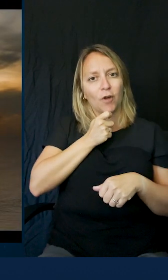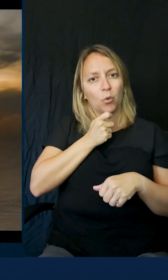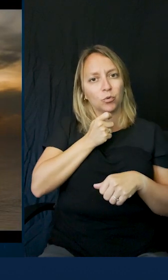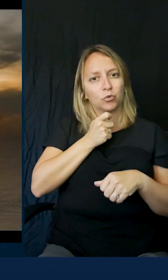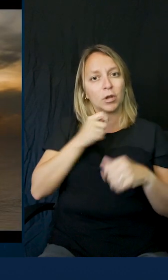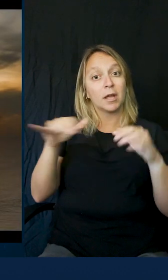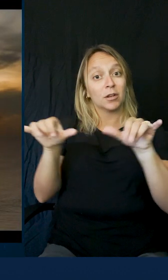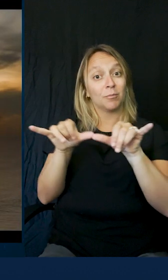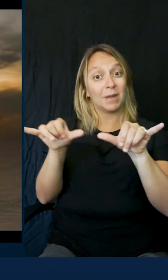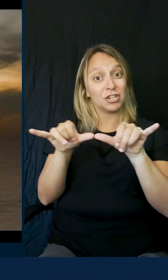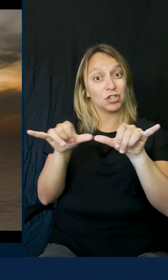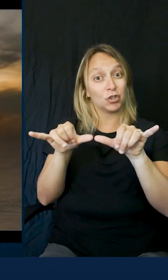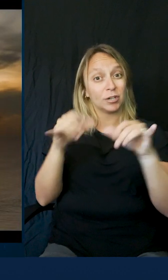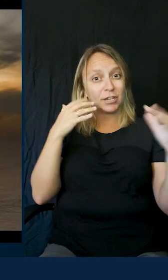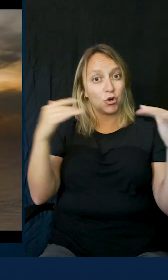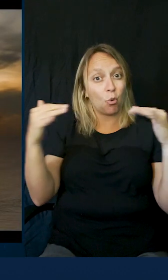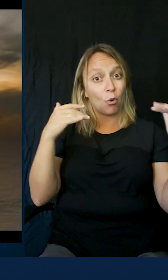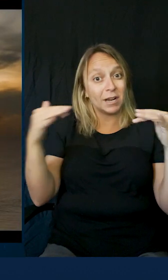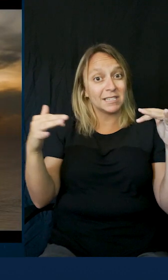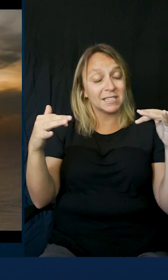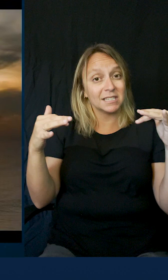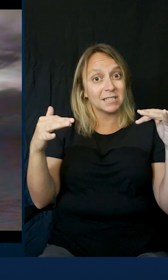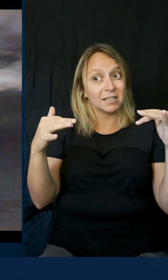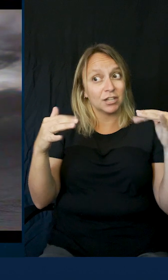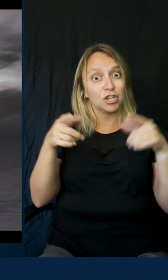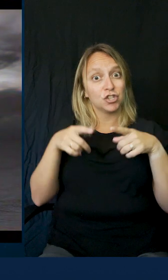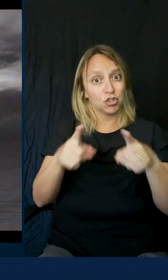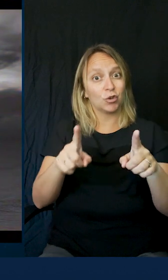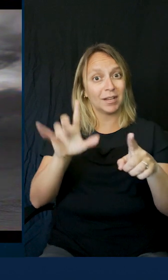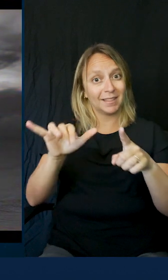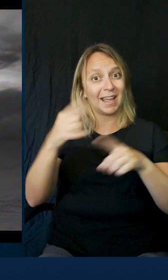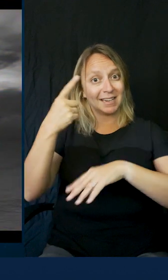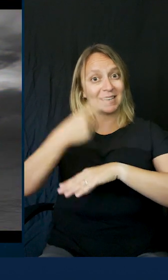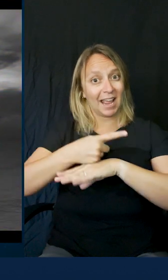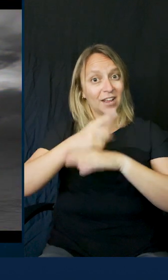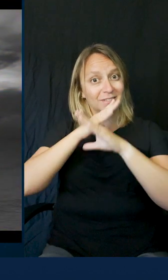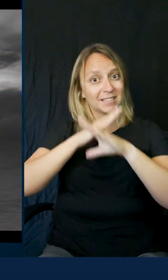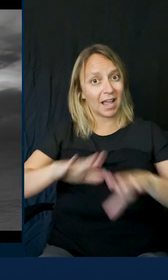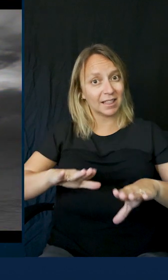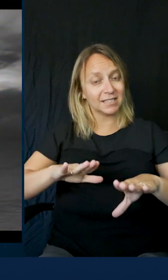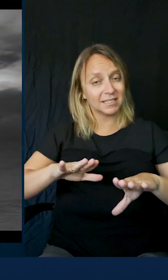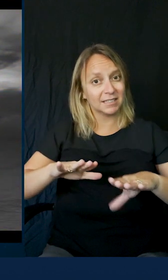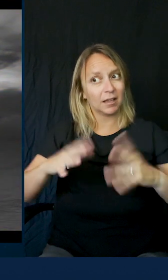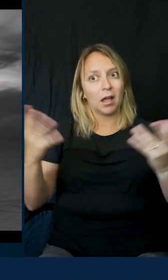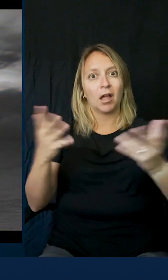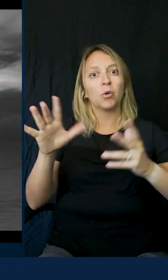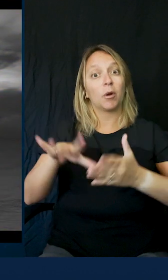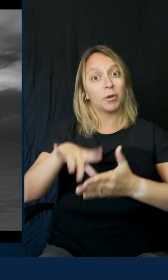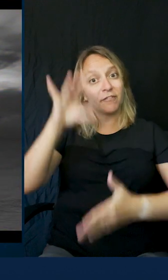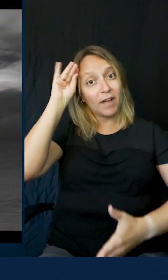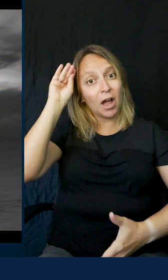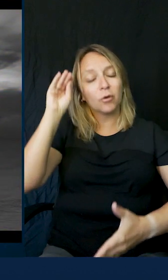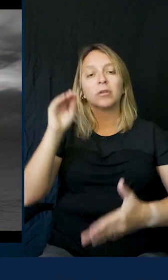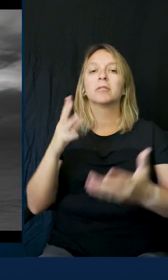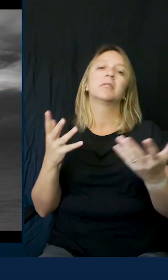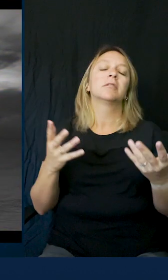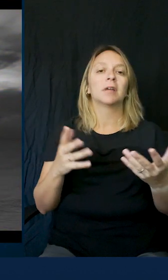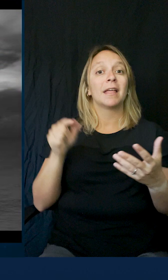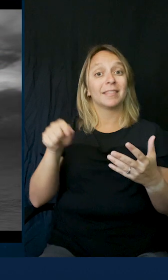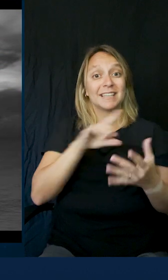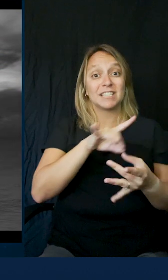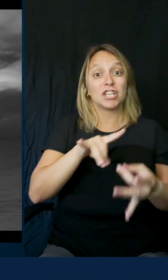levels before, during, and after the day of silence. And what we found was that this spiritual practice